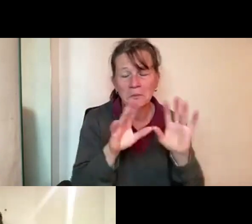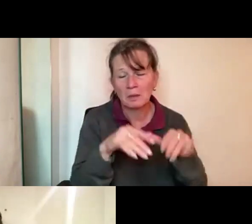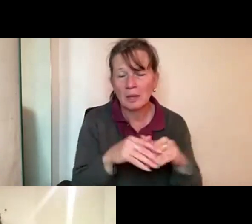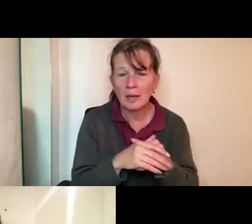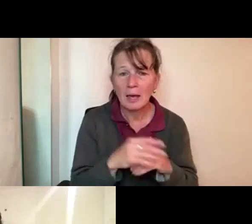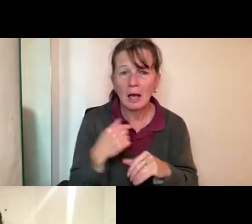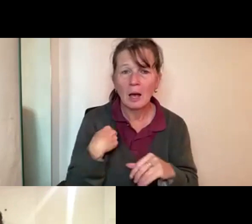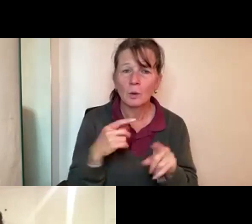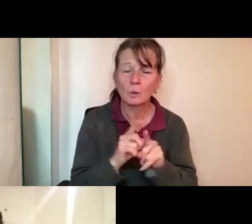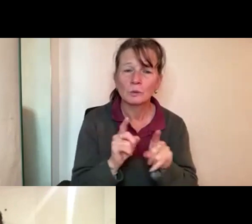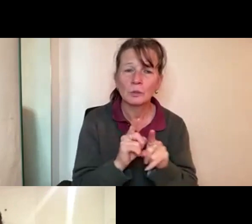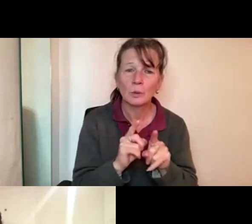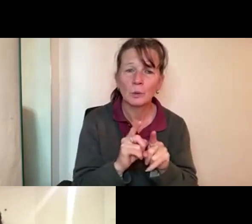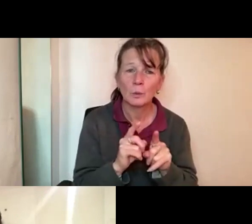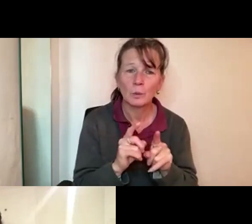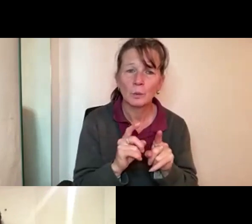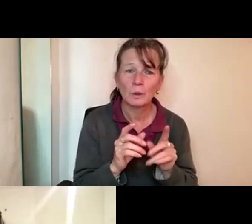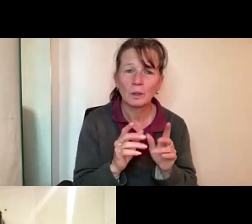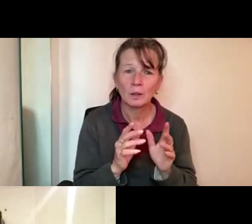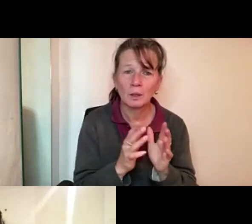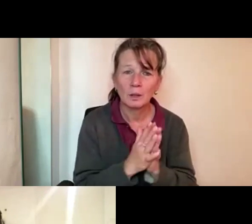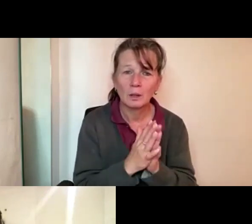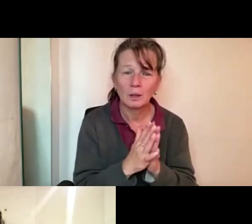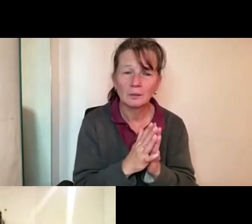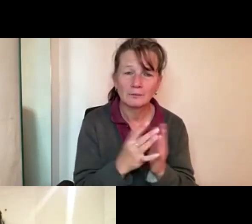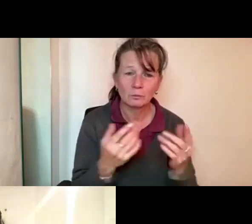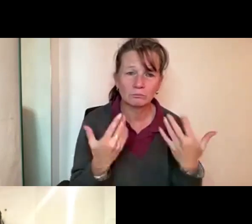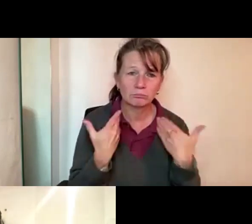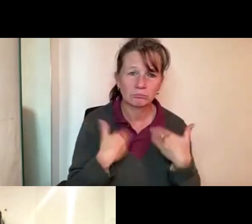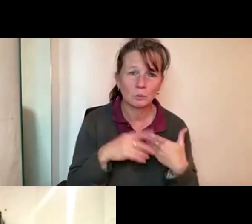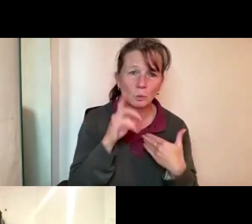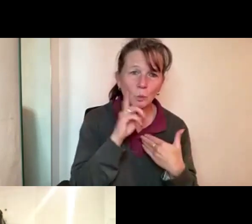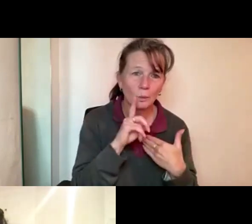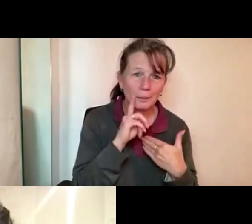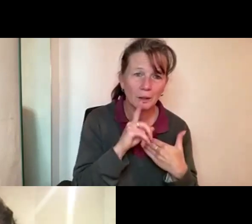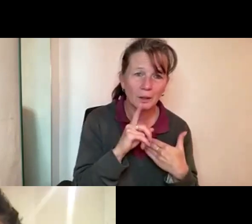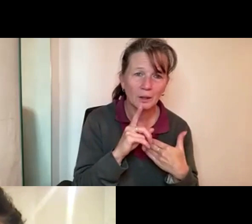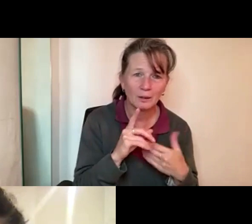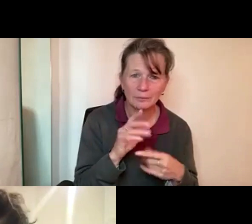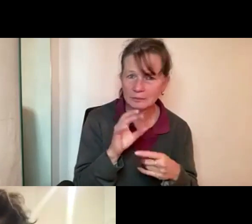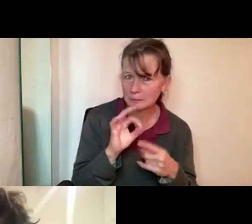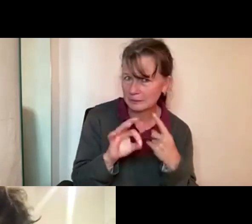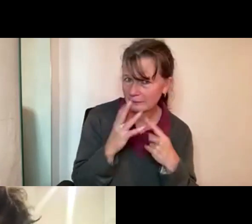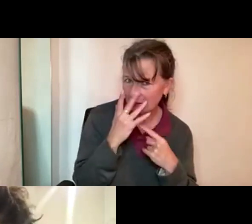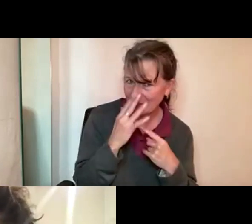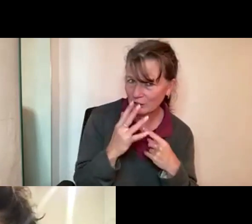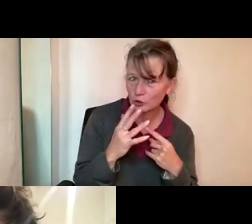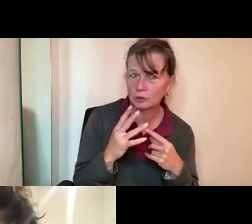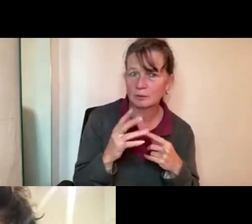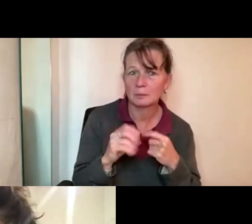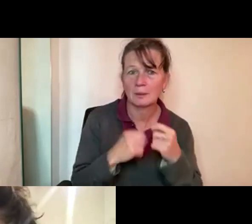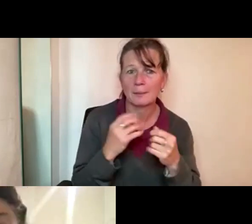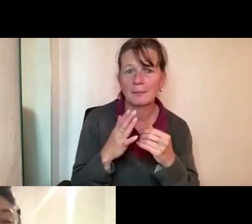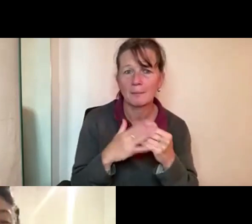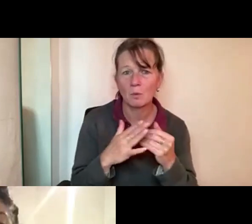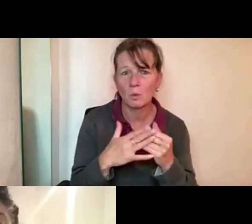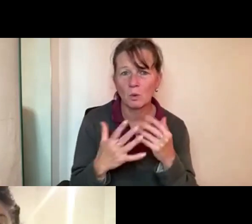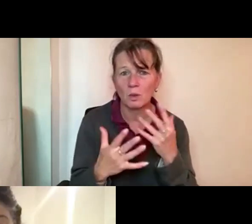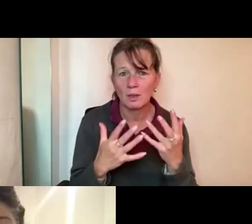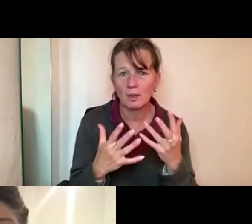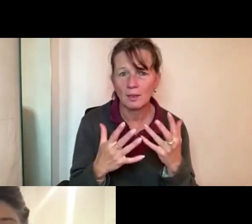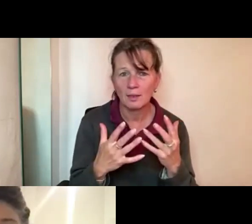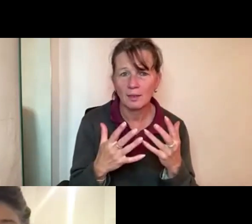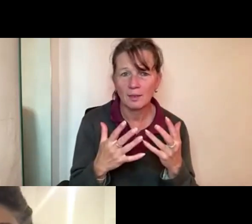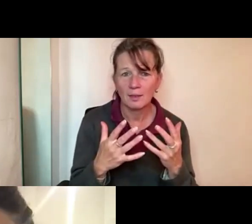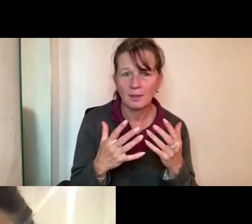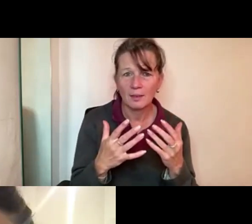I also, as a woman of a certain age, I've been increasingly been aware of